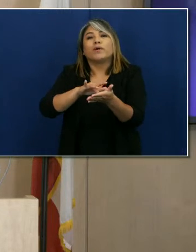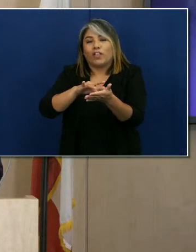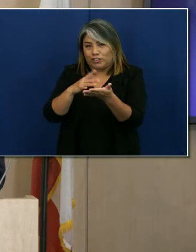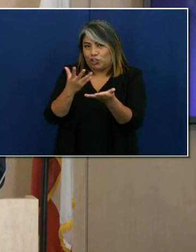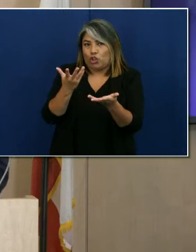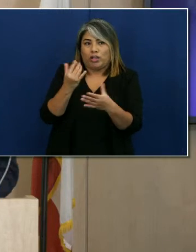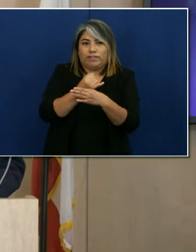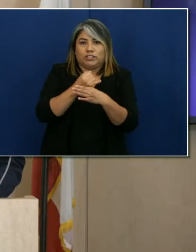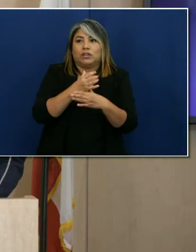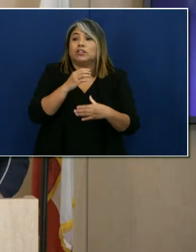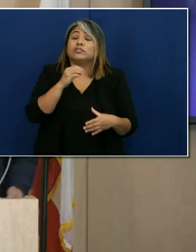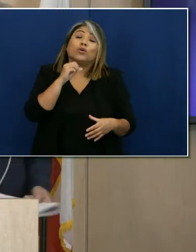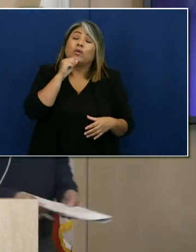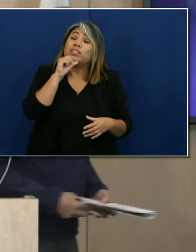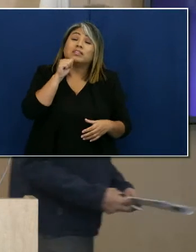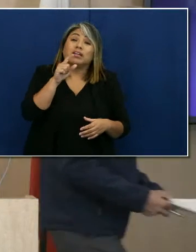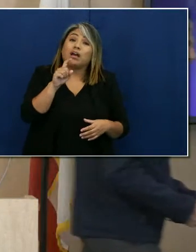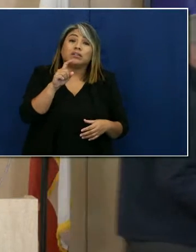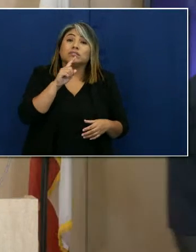concern.